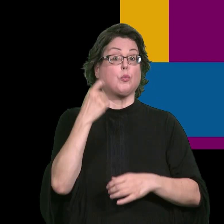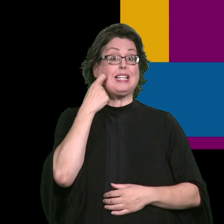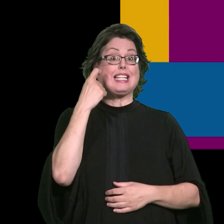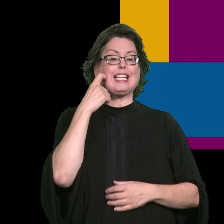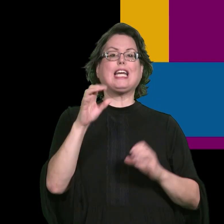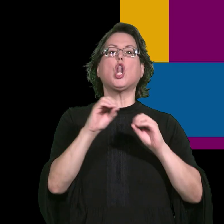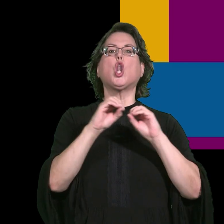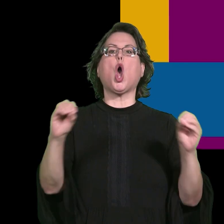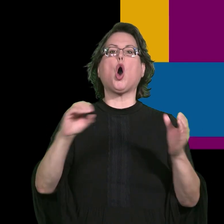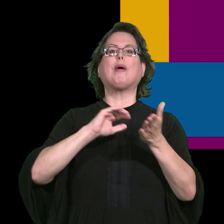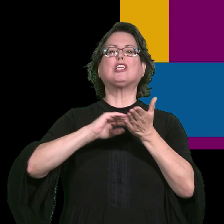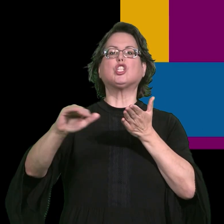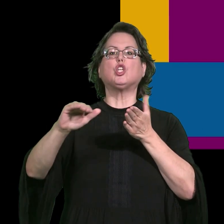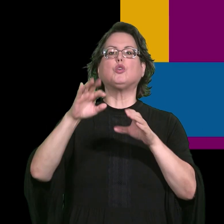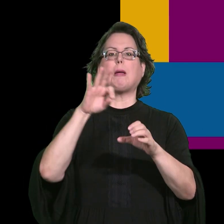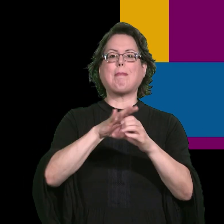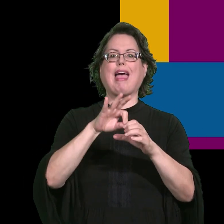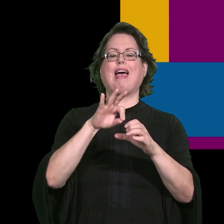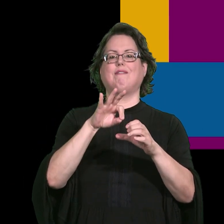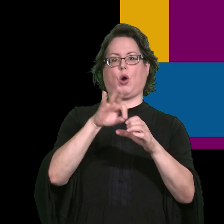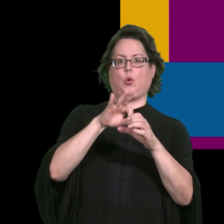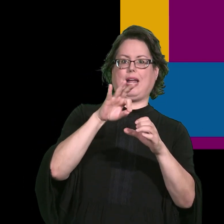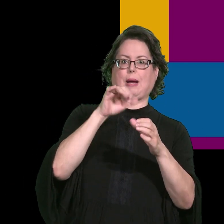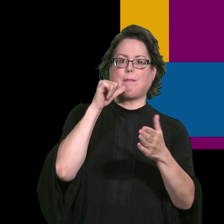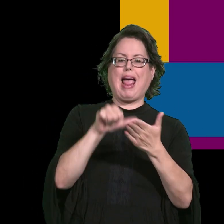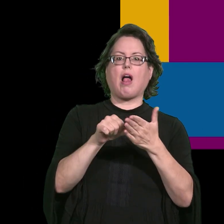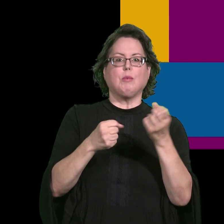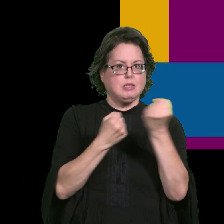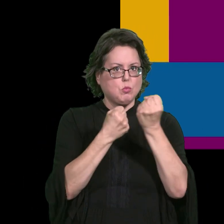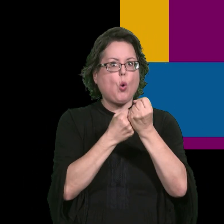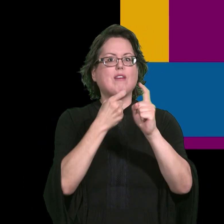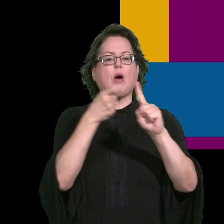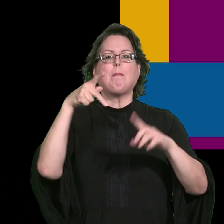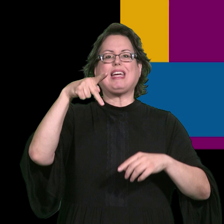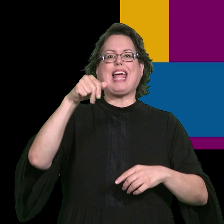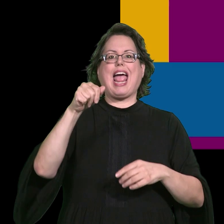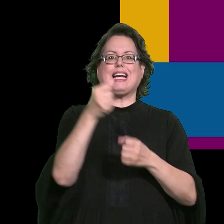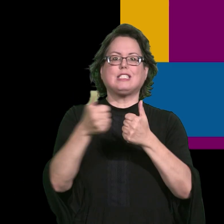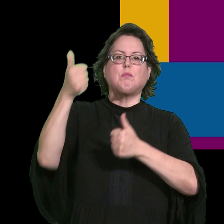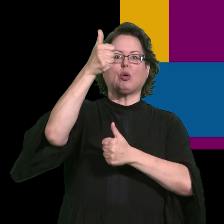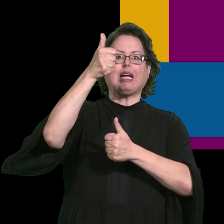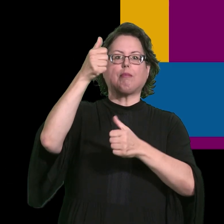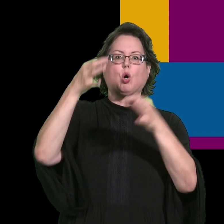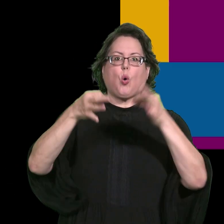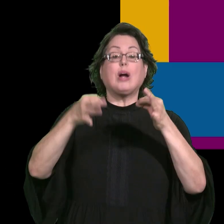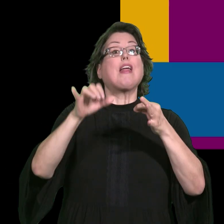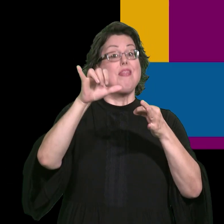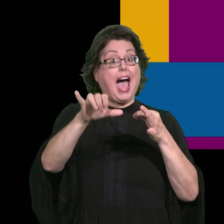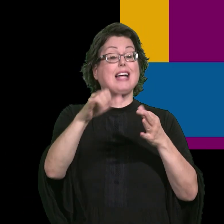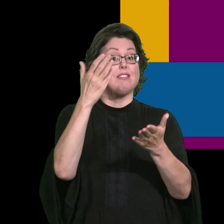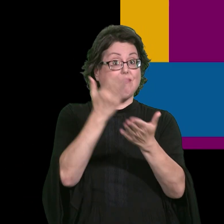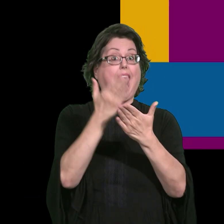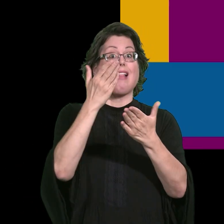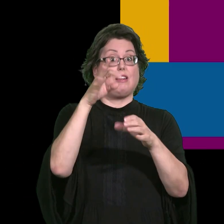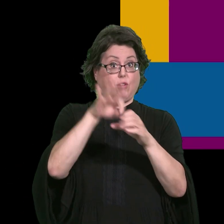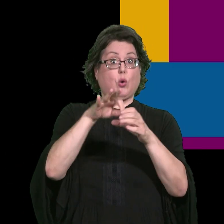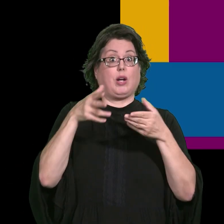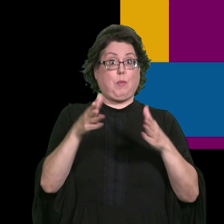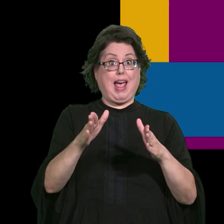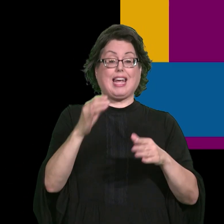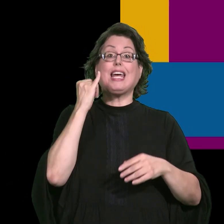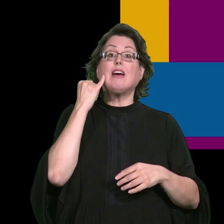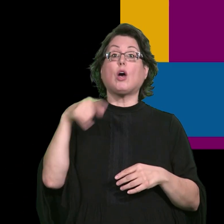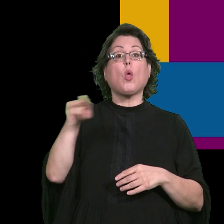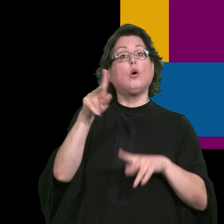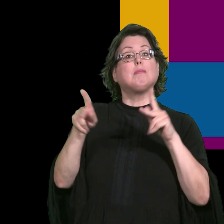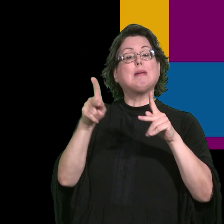mail-in voting has been upheld by the Pennsylvania Supreme Court as a valid method of voting. For those individuals who have difficulty